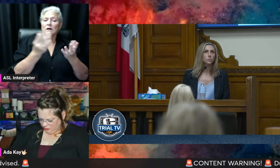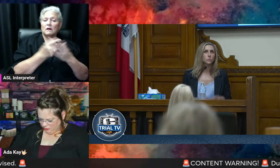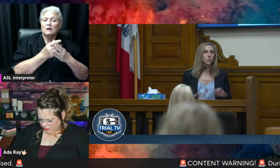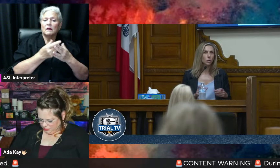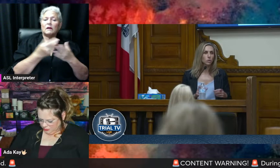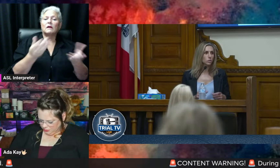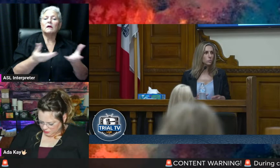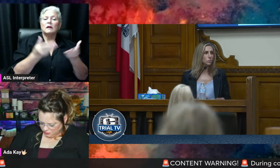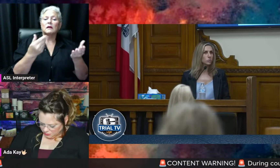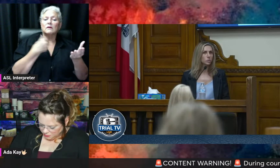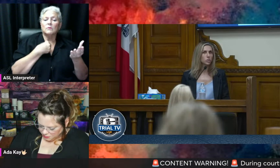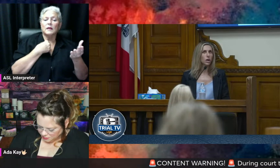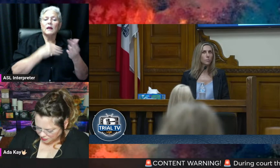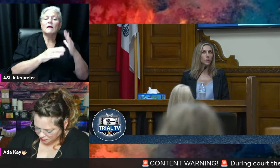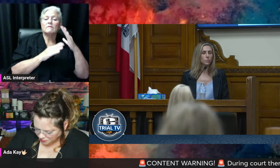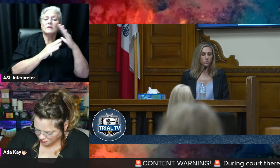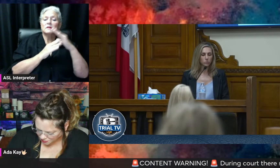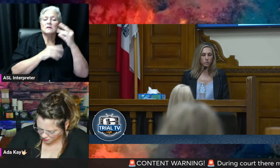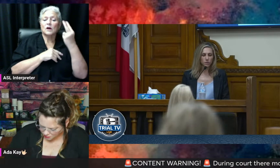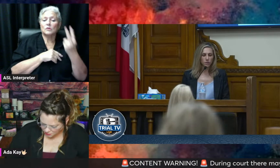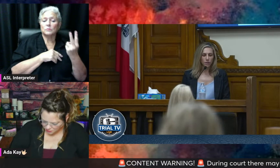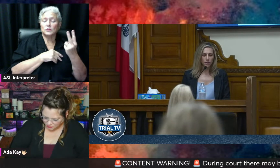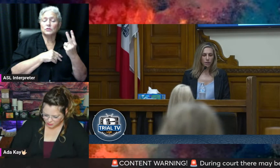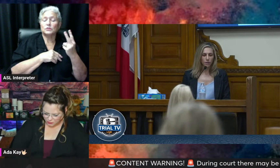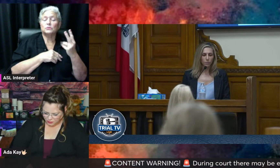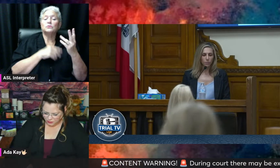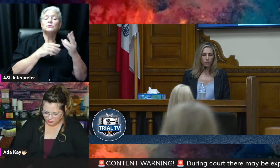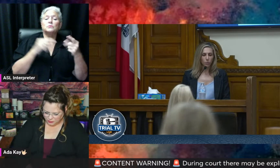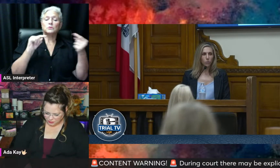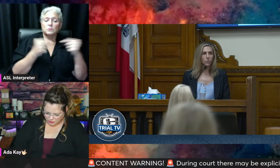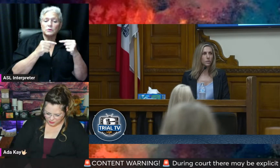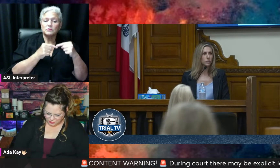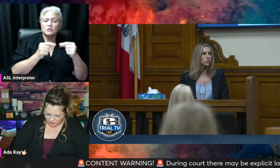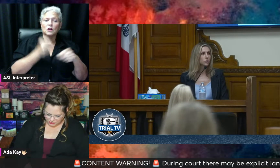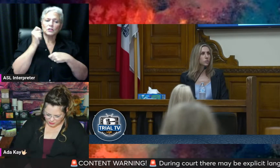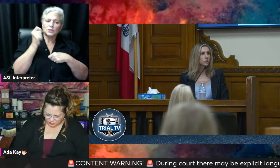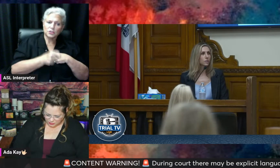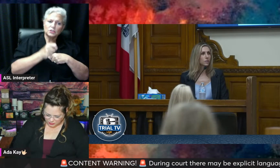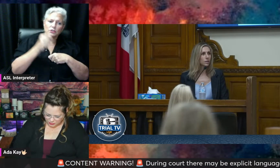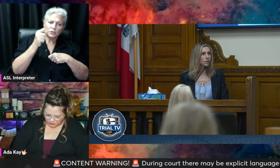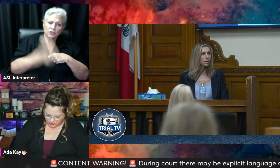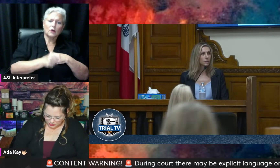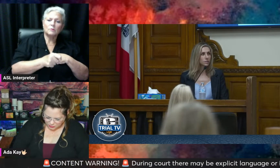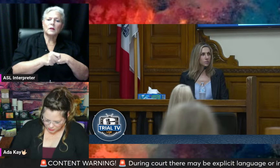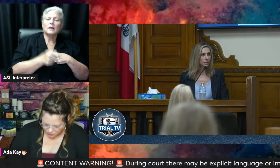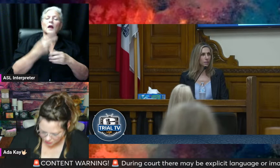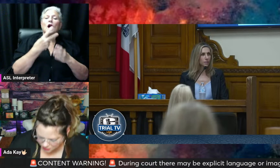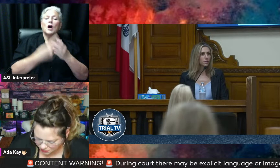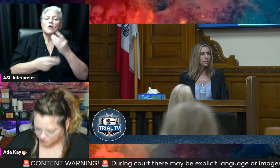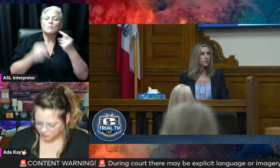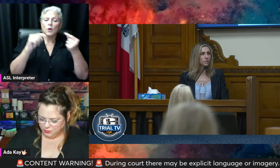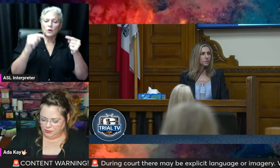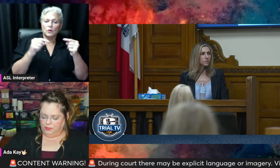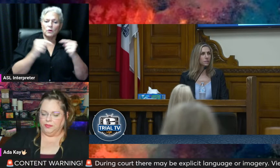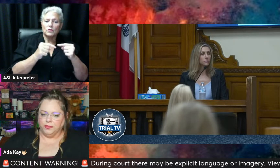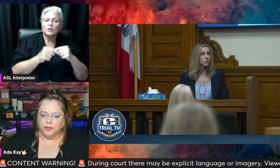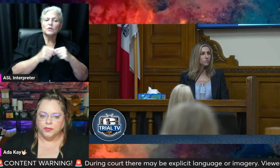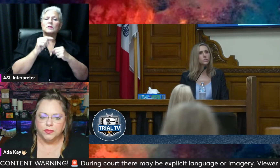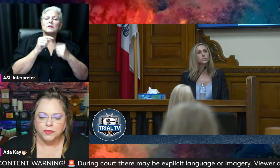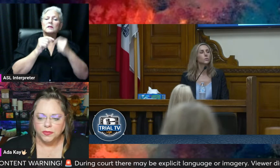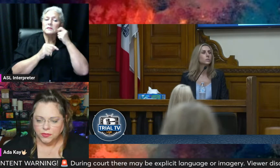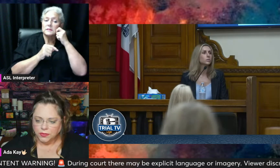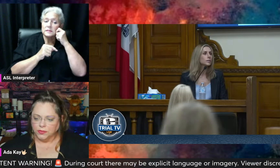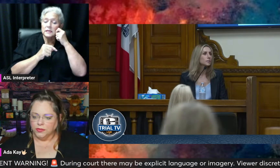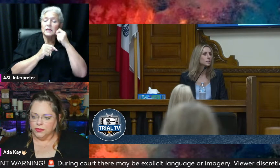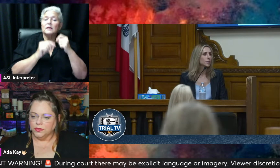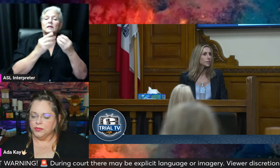top 2 larger wounds are chopping wounds. Both injured the skin, the